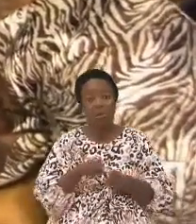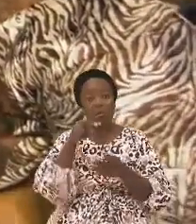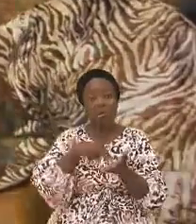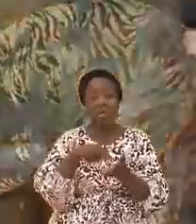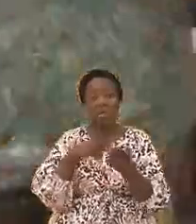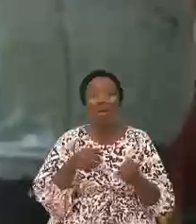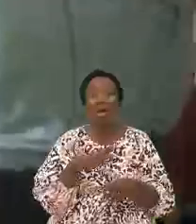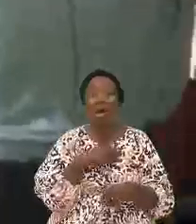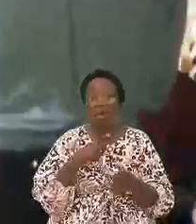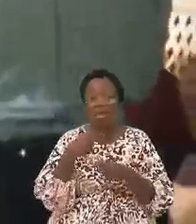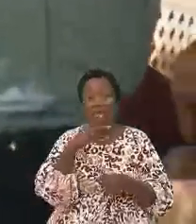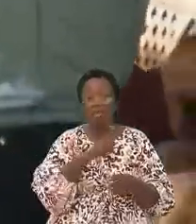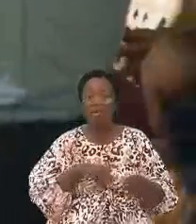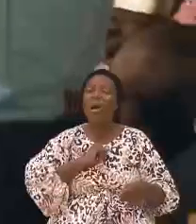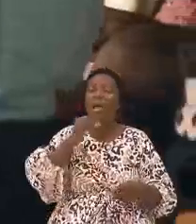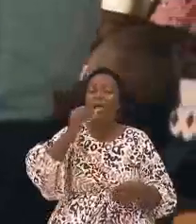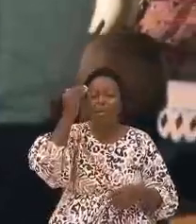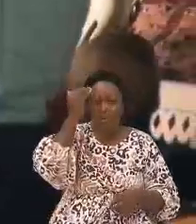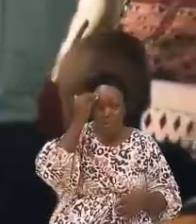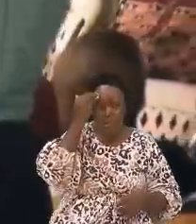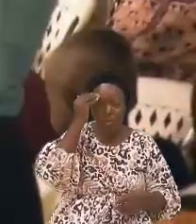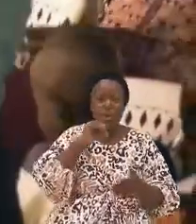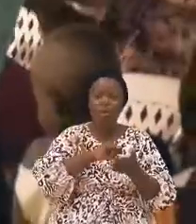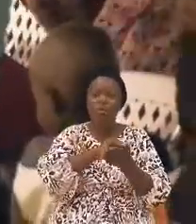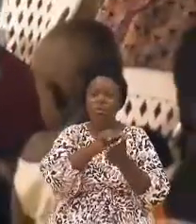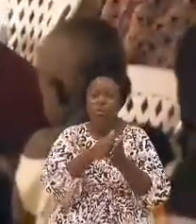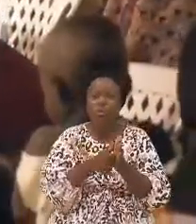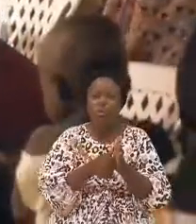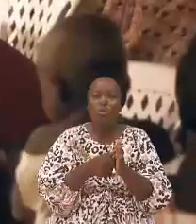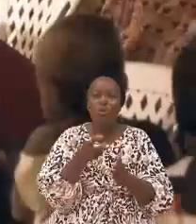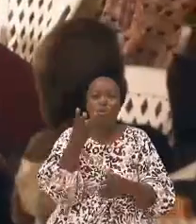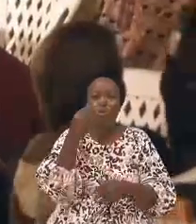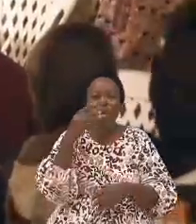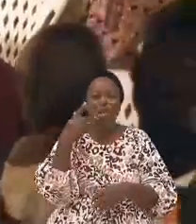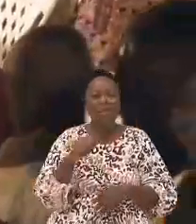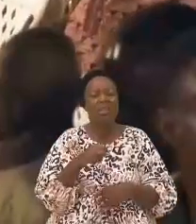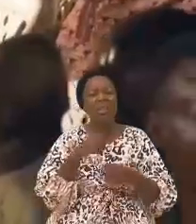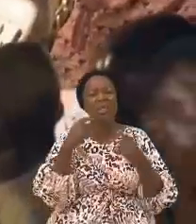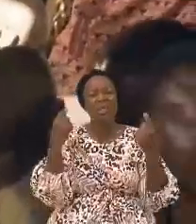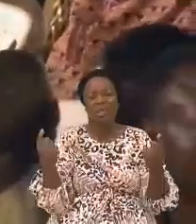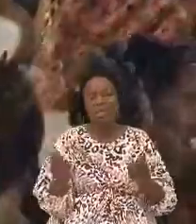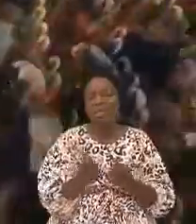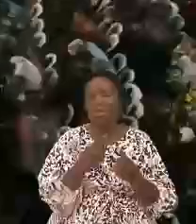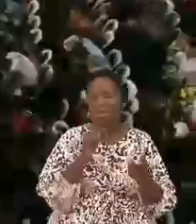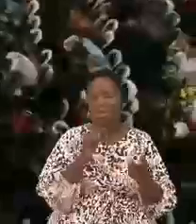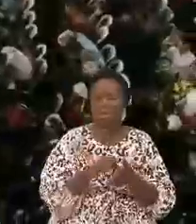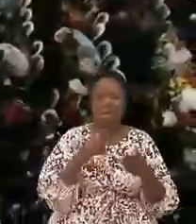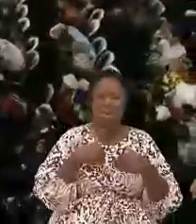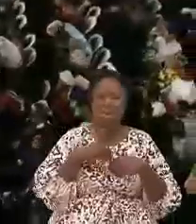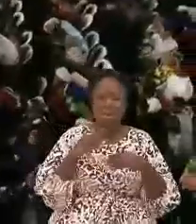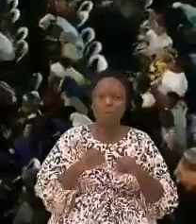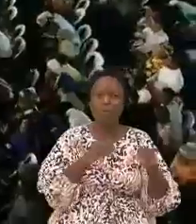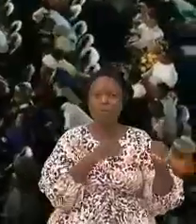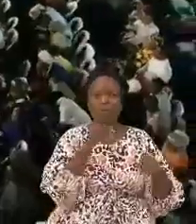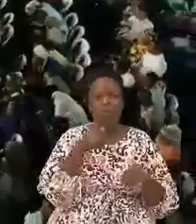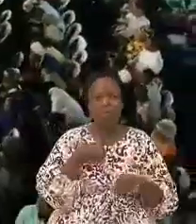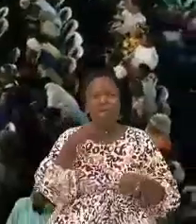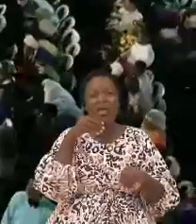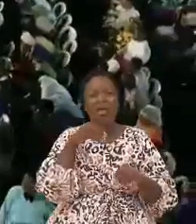soul. Tell the Lord. As you are standing, and tell the Lord, I know those were the